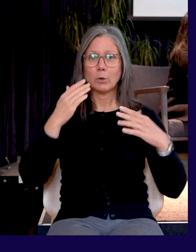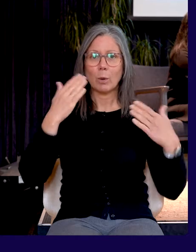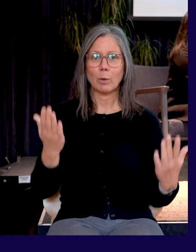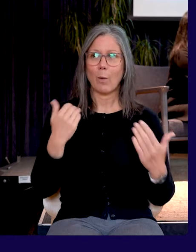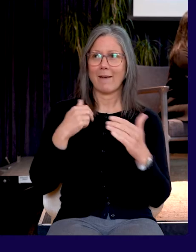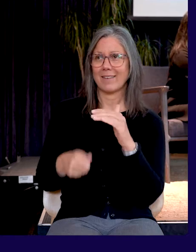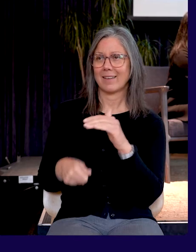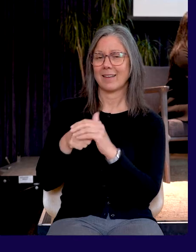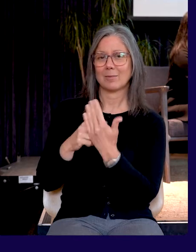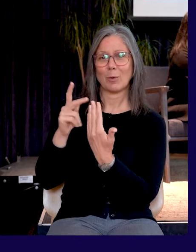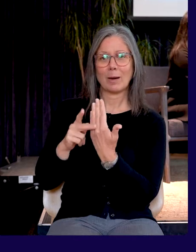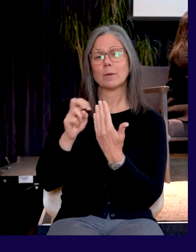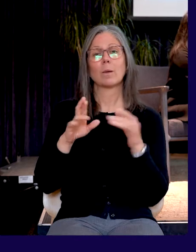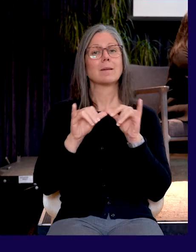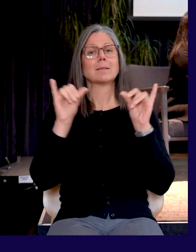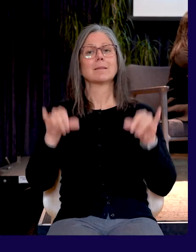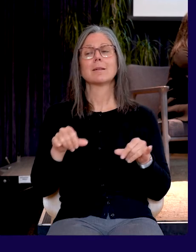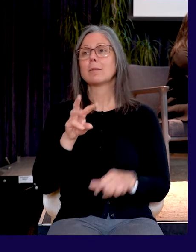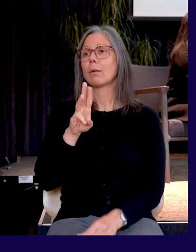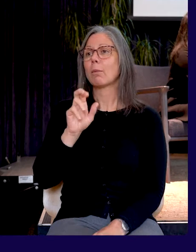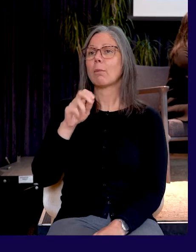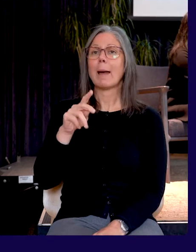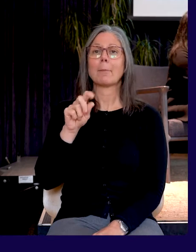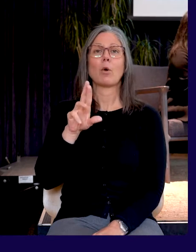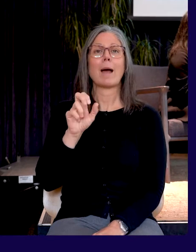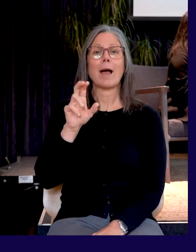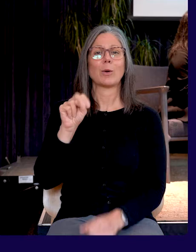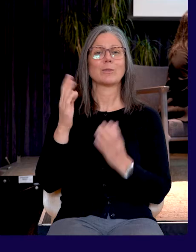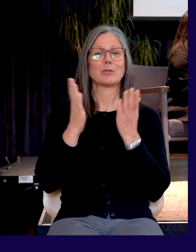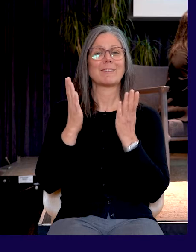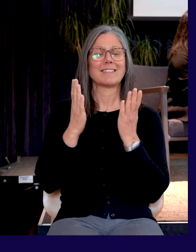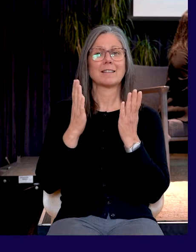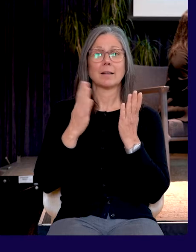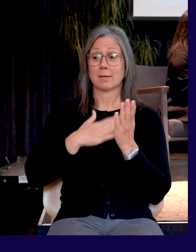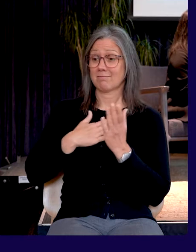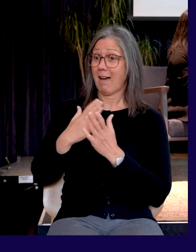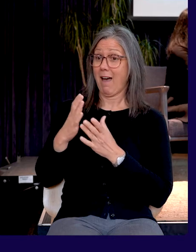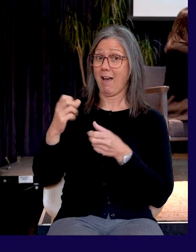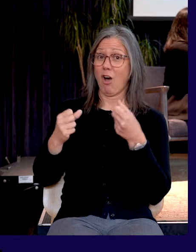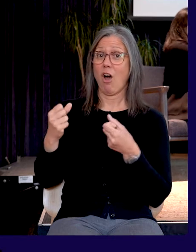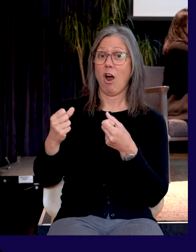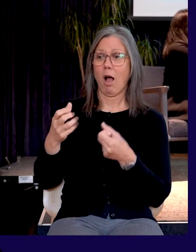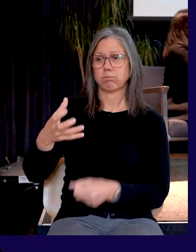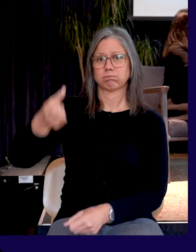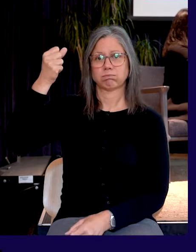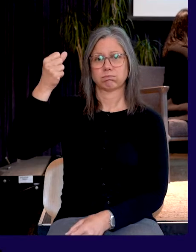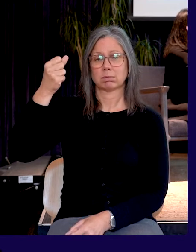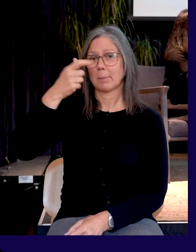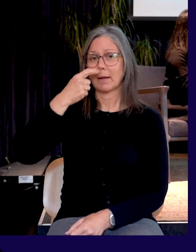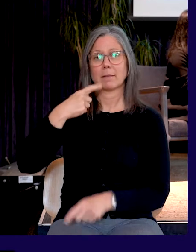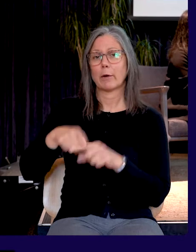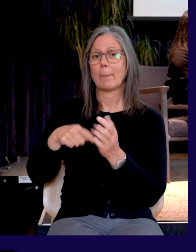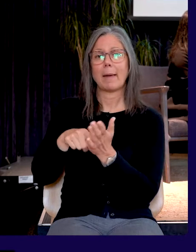these hidden program or systems and wraparound services. Okay, my car got repossessed because I got laid off and I couldn't pay the note